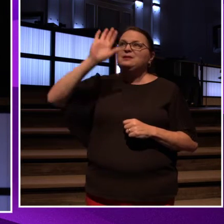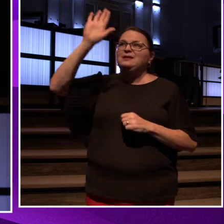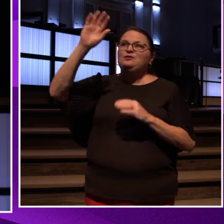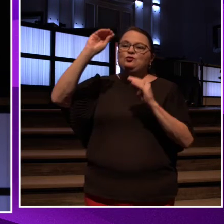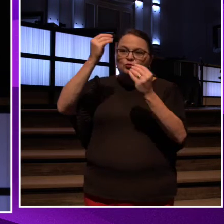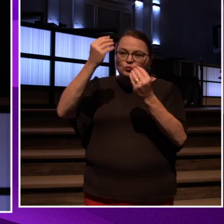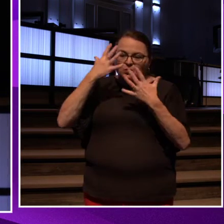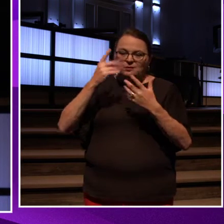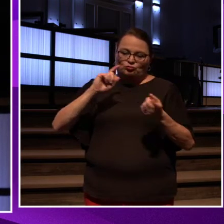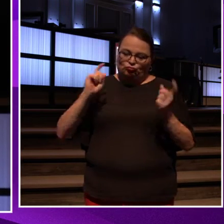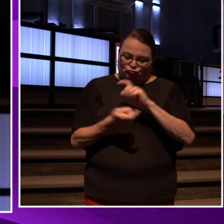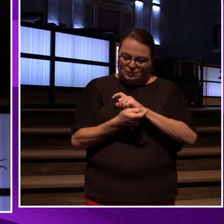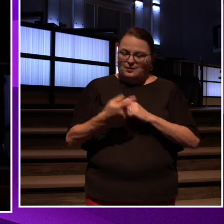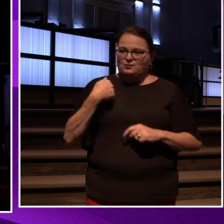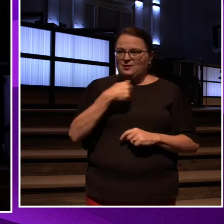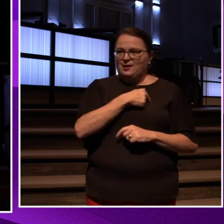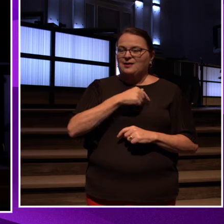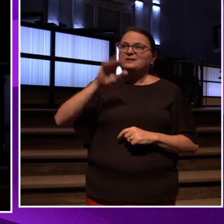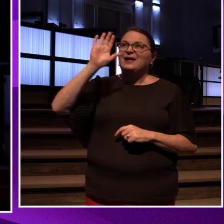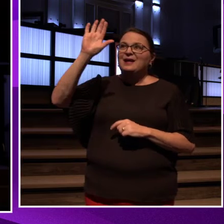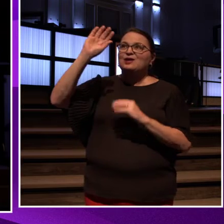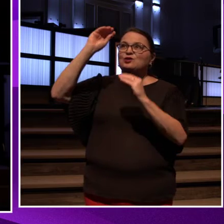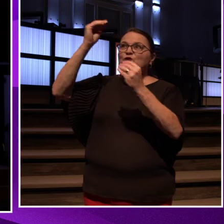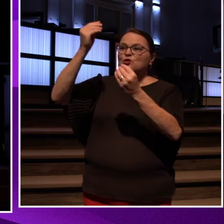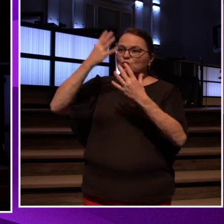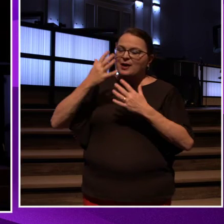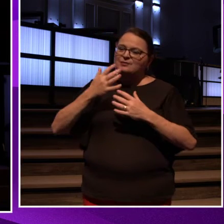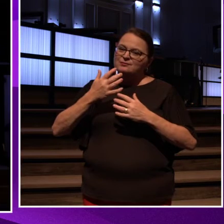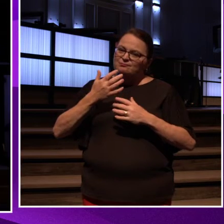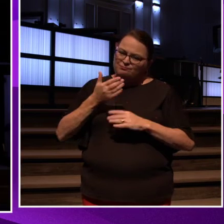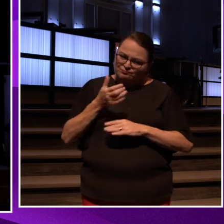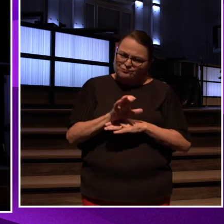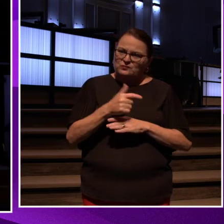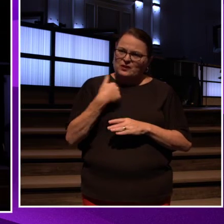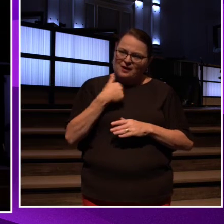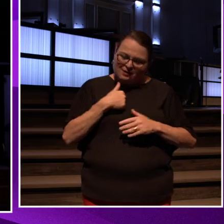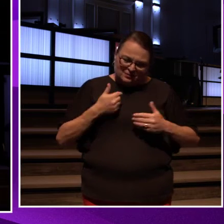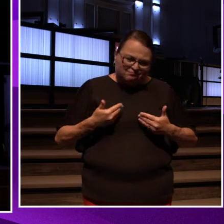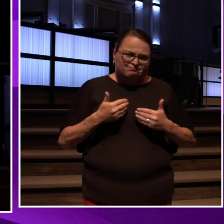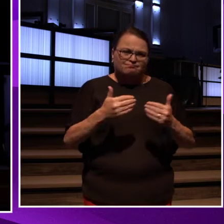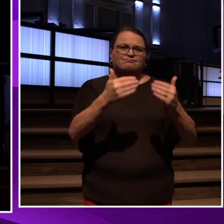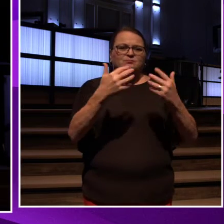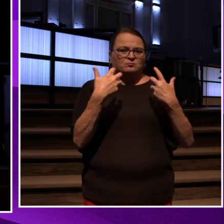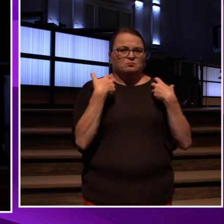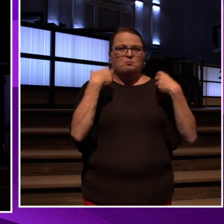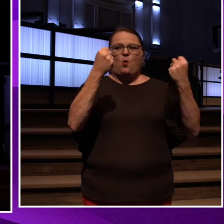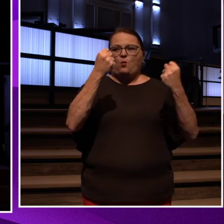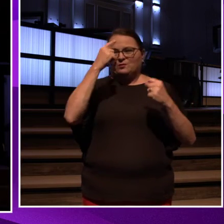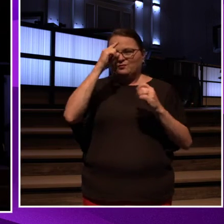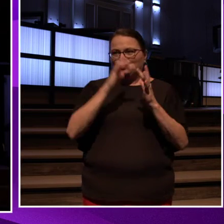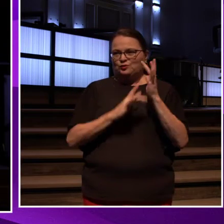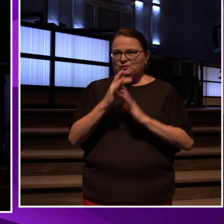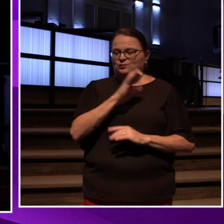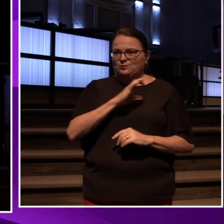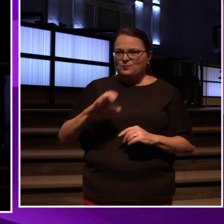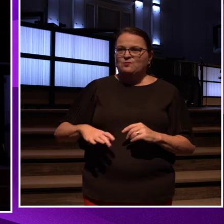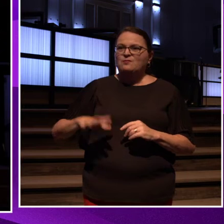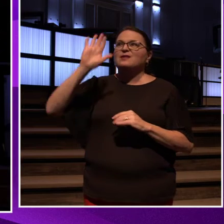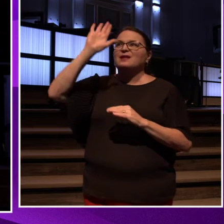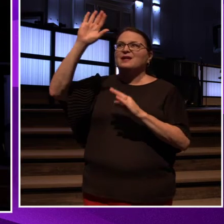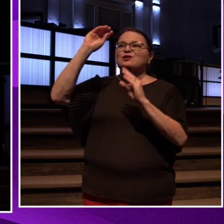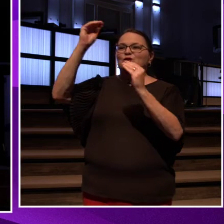us. It's a grace that pushes us out of our comfort zone to do something bold for Jesus Christ. It's a grace